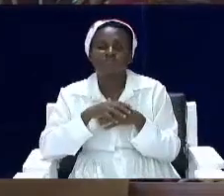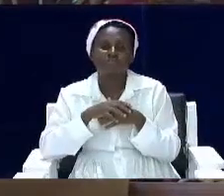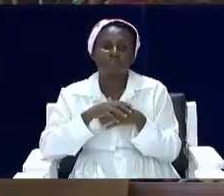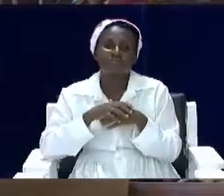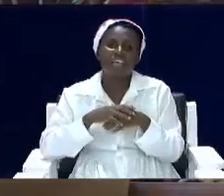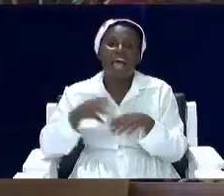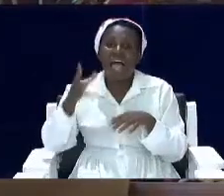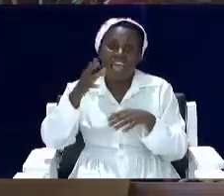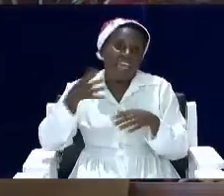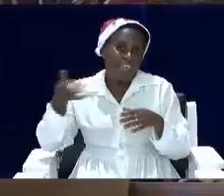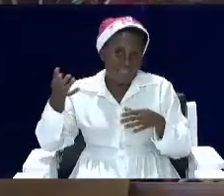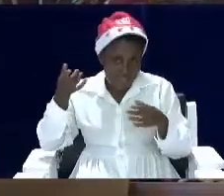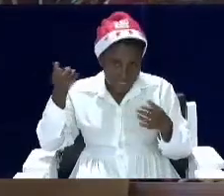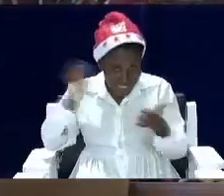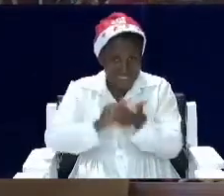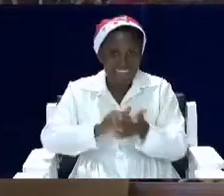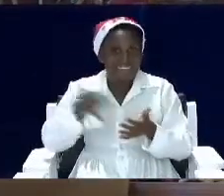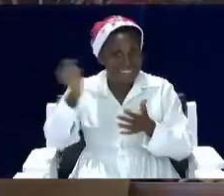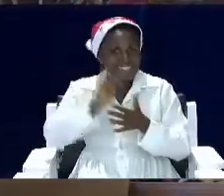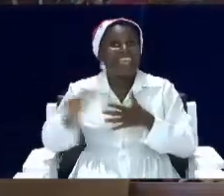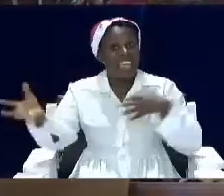Then they murmured again